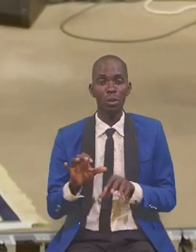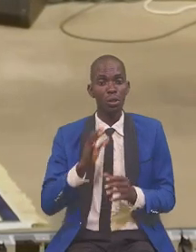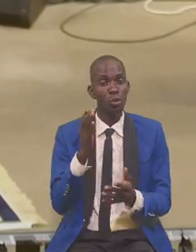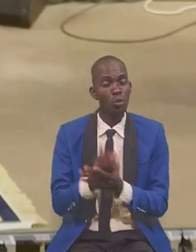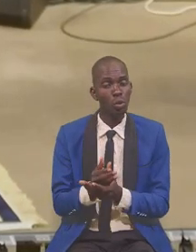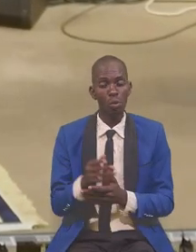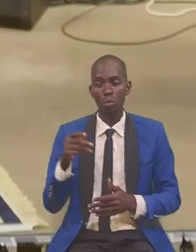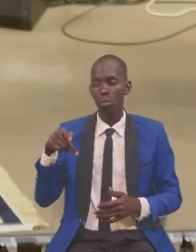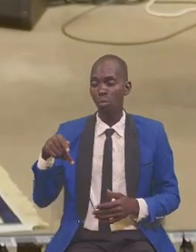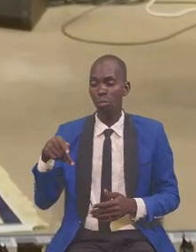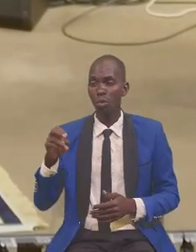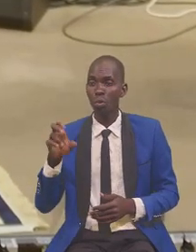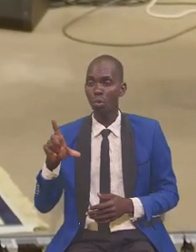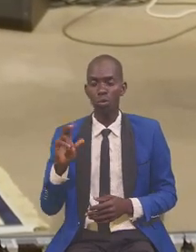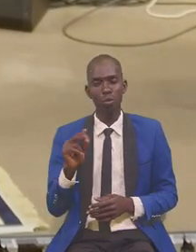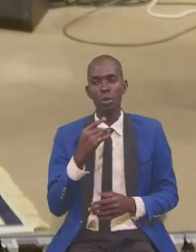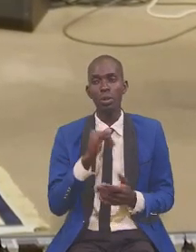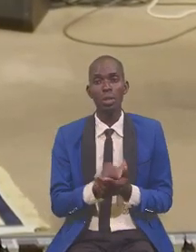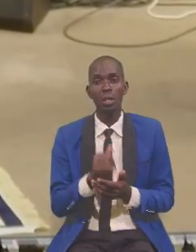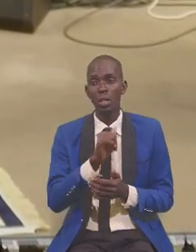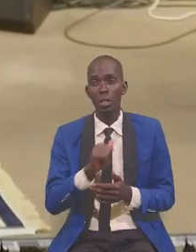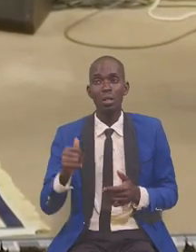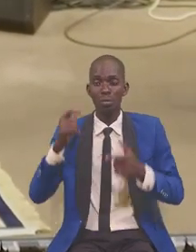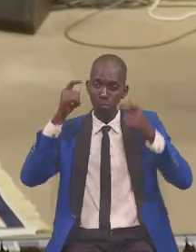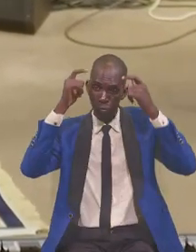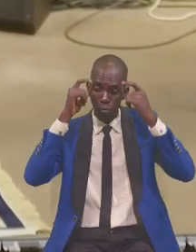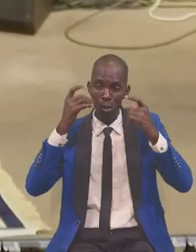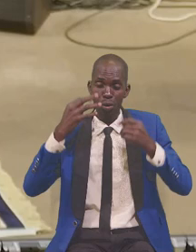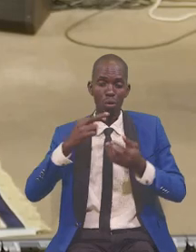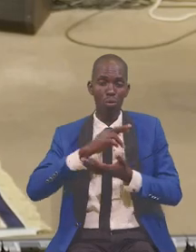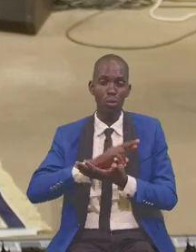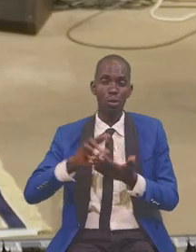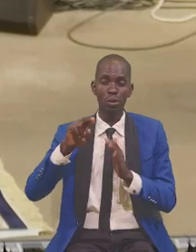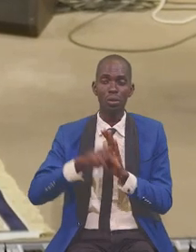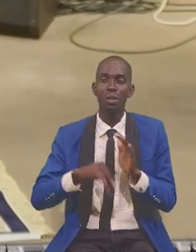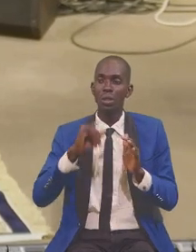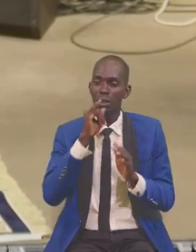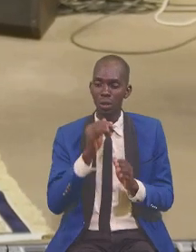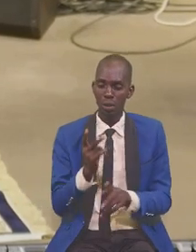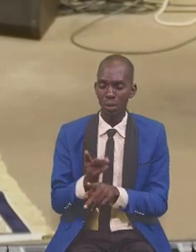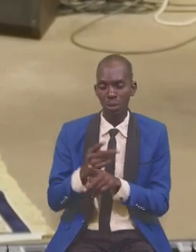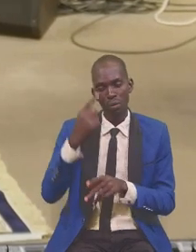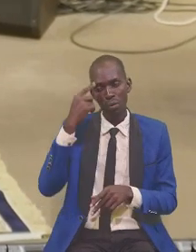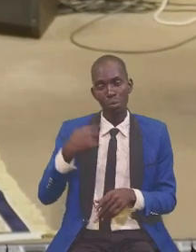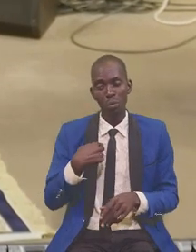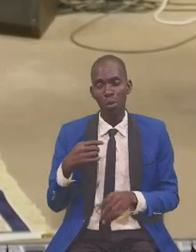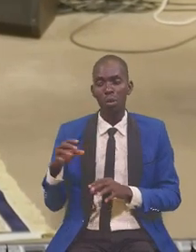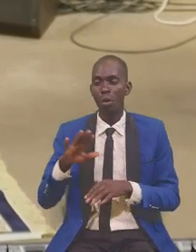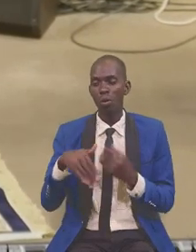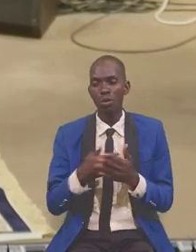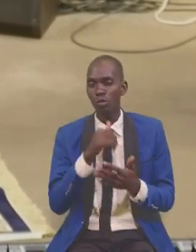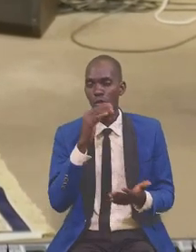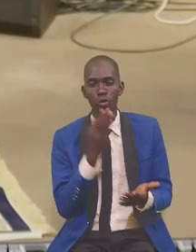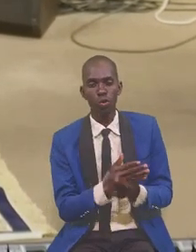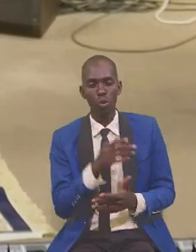him? He said, now a crown of righteousness is laid up for me. Did he stop him?